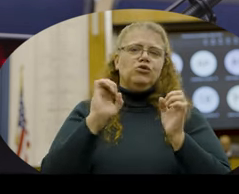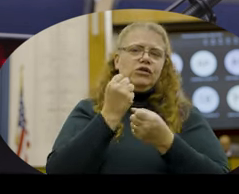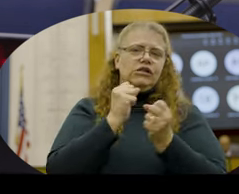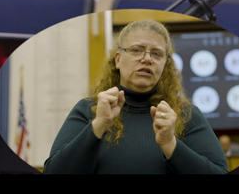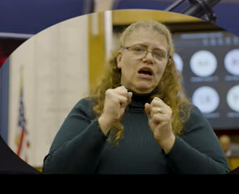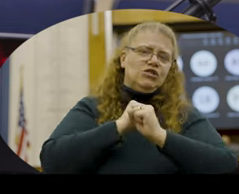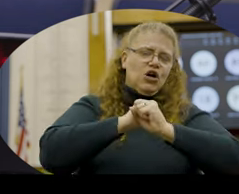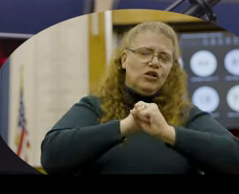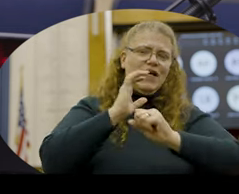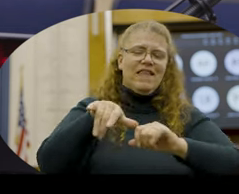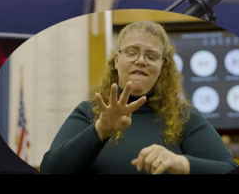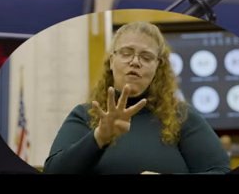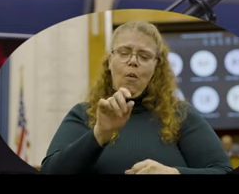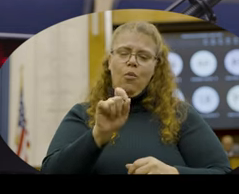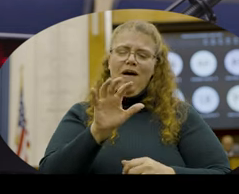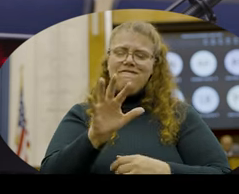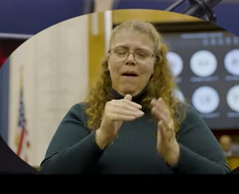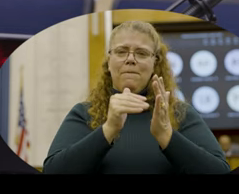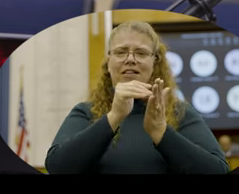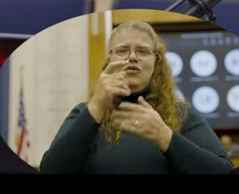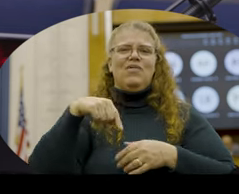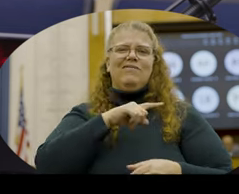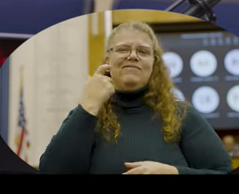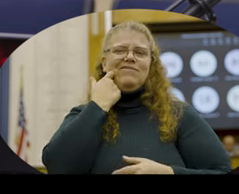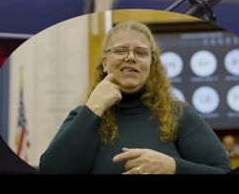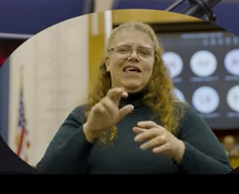over $4.5 million